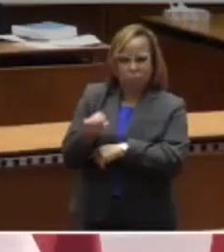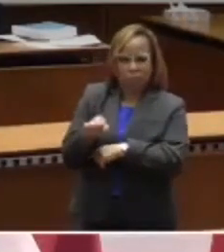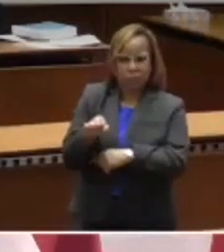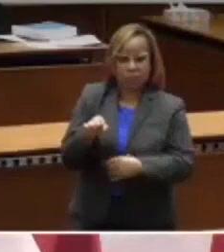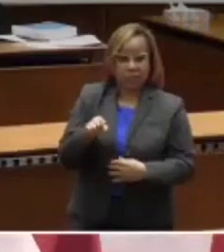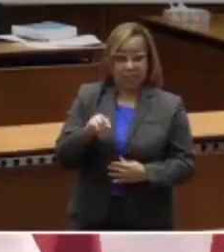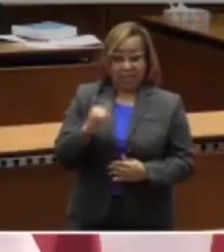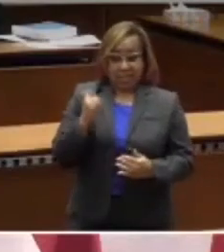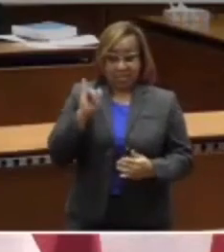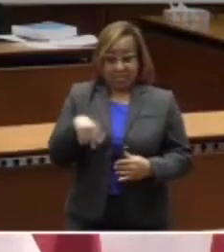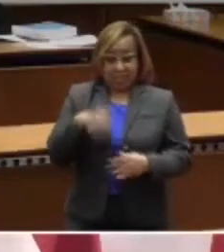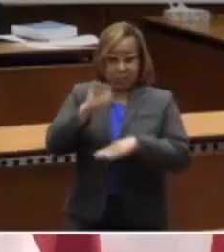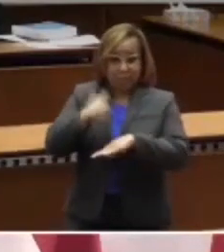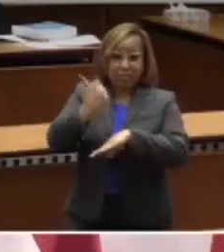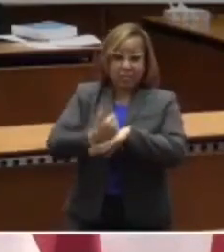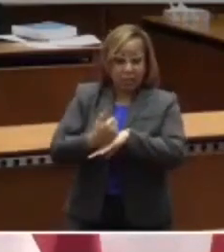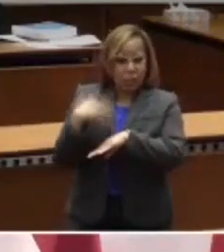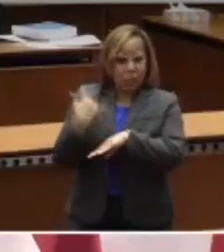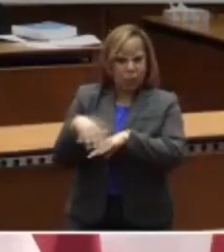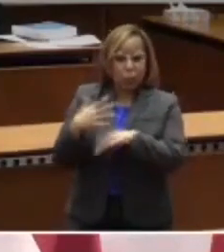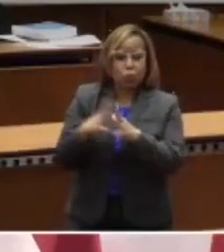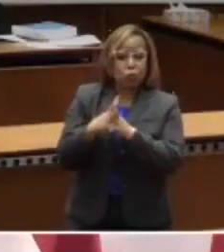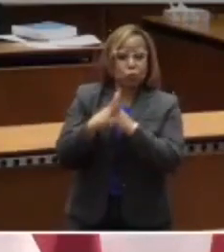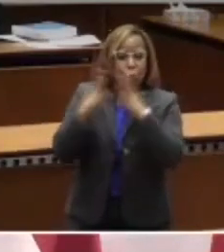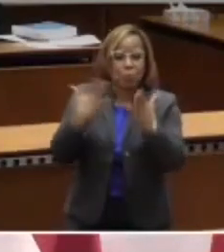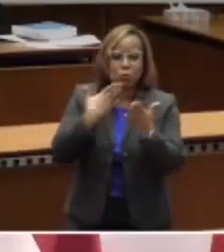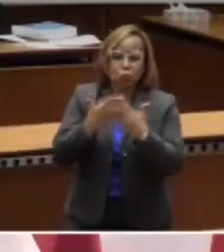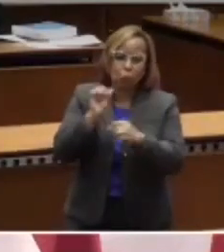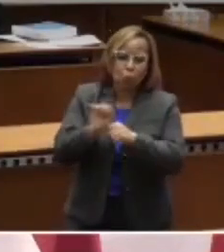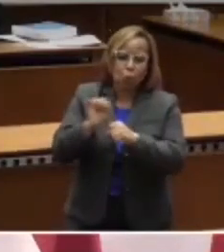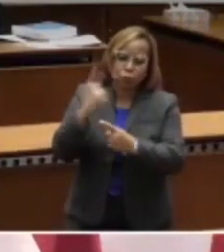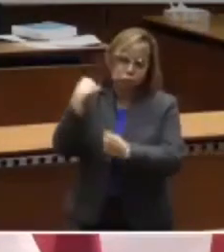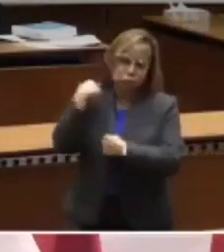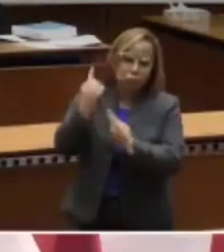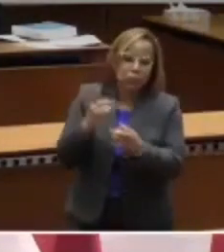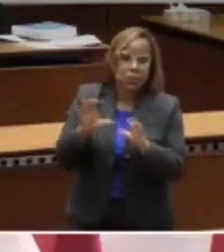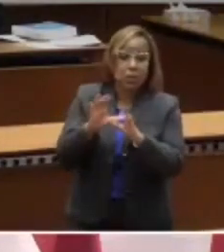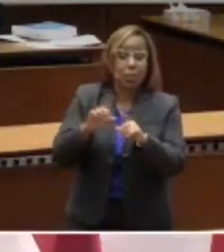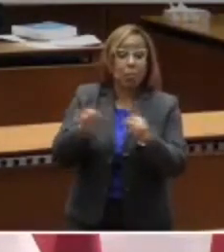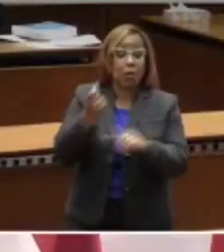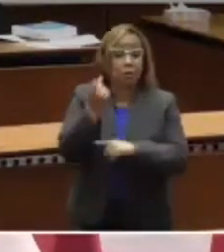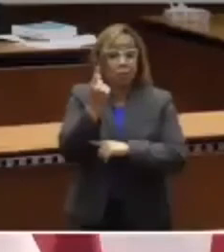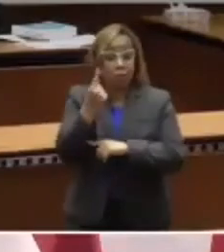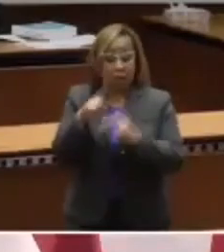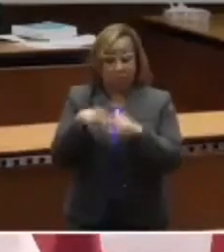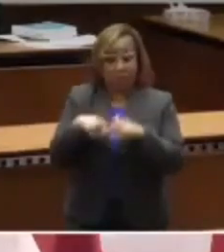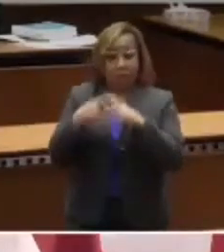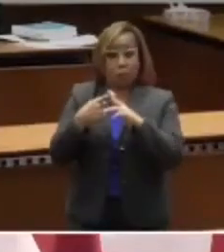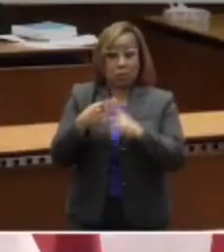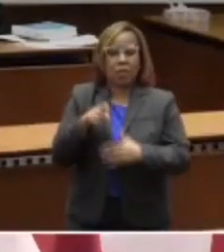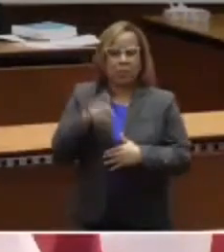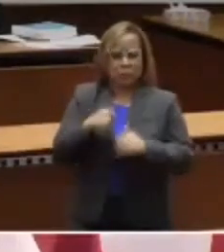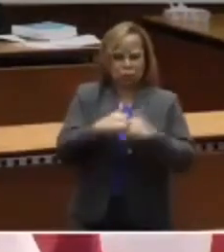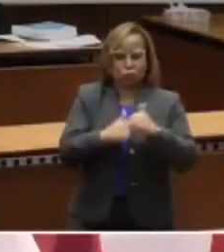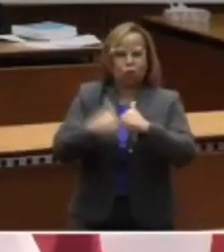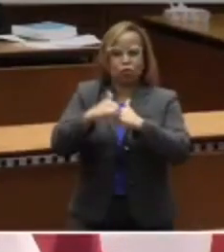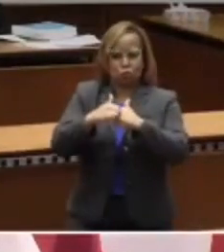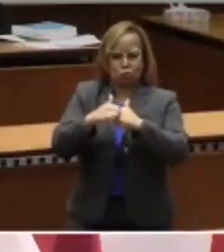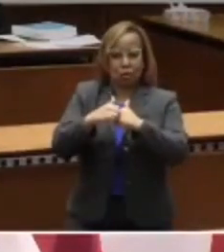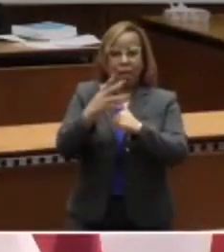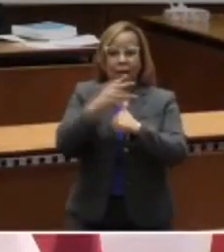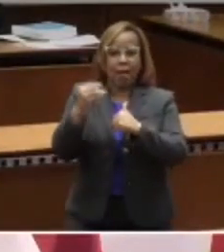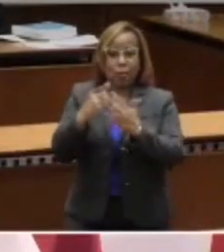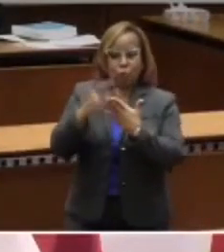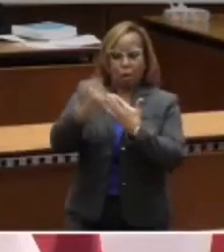that table has been set and so much good work has been done. But at the outset, the group needed structure